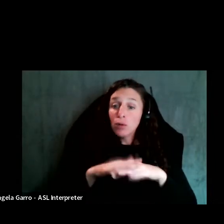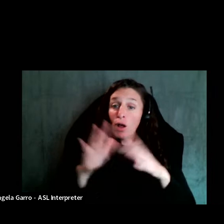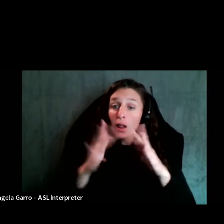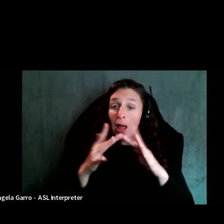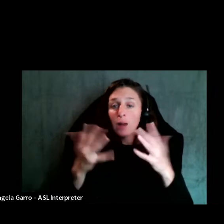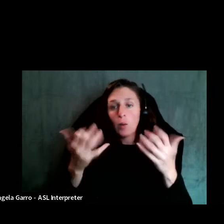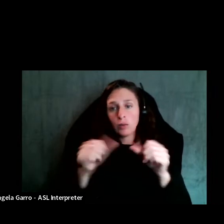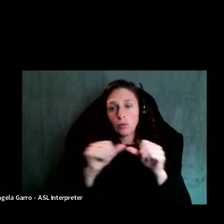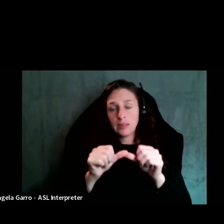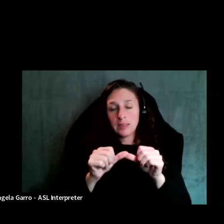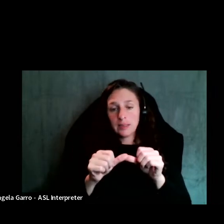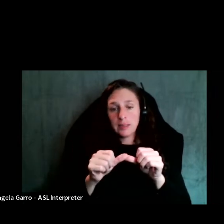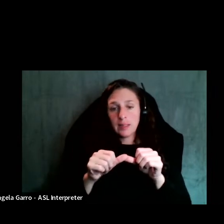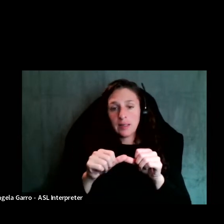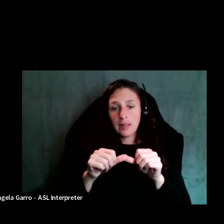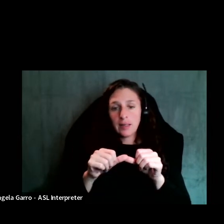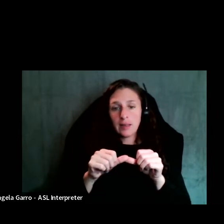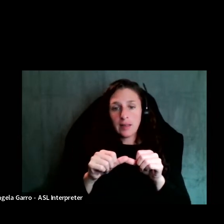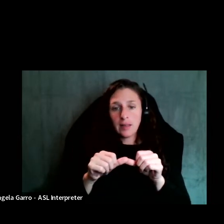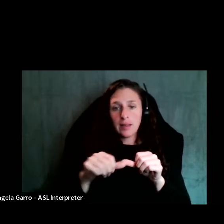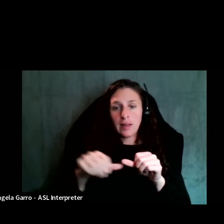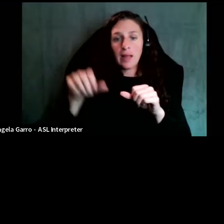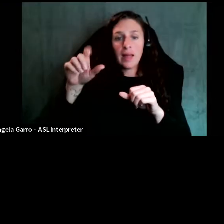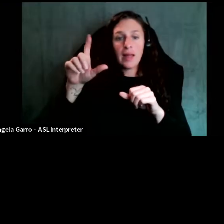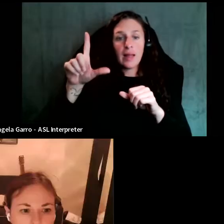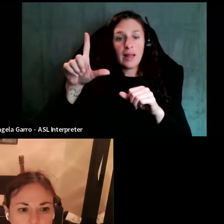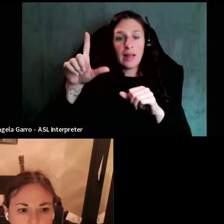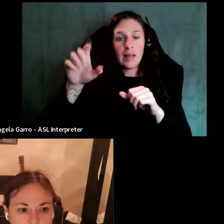continue. Leah, L-E-Y-A.